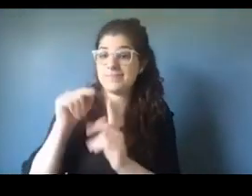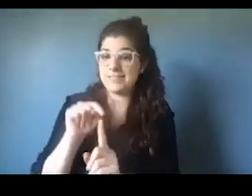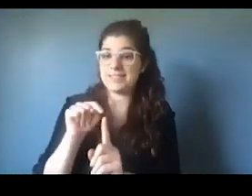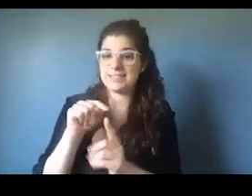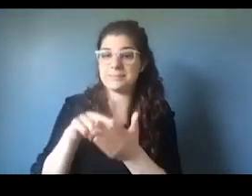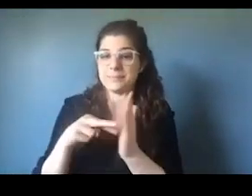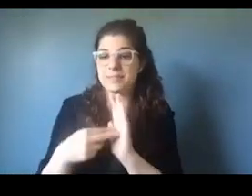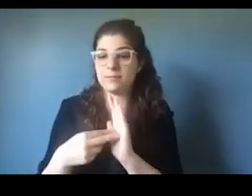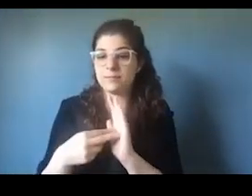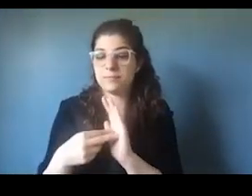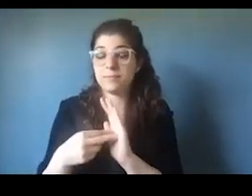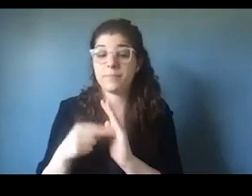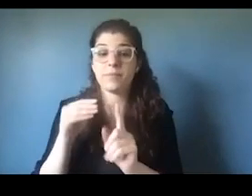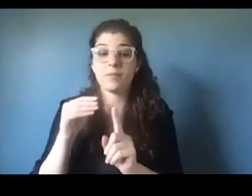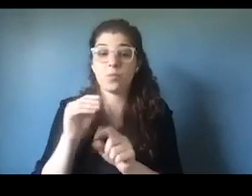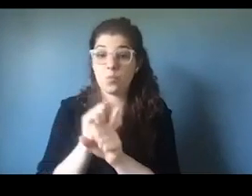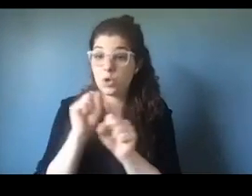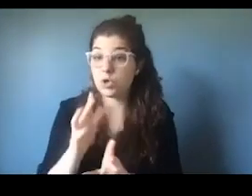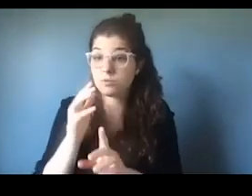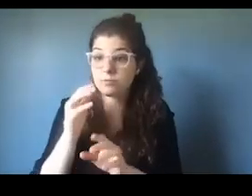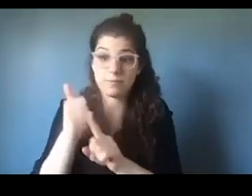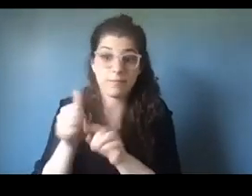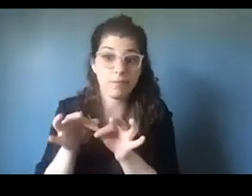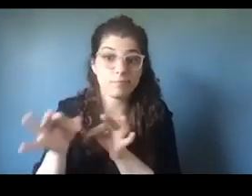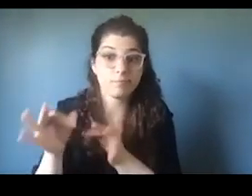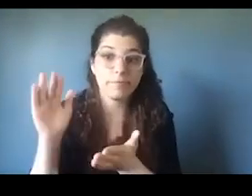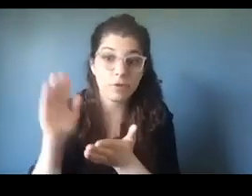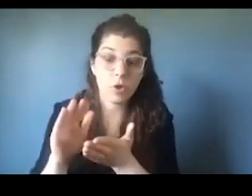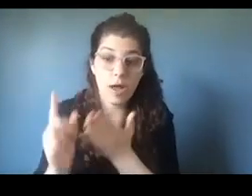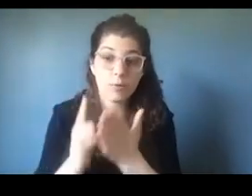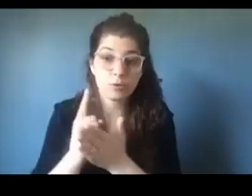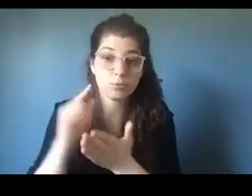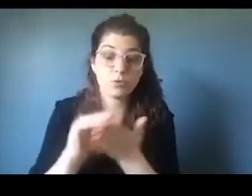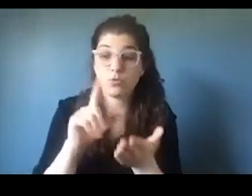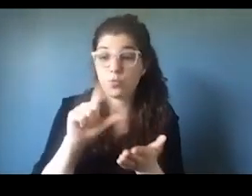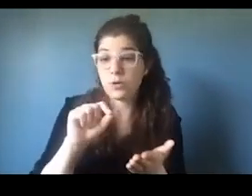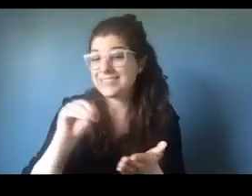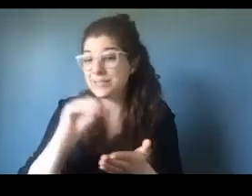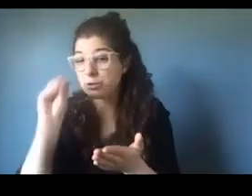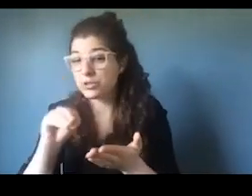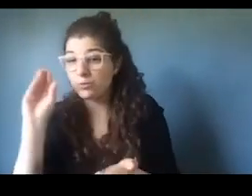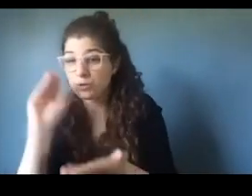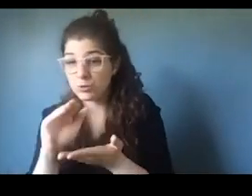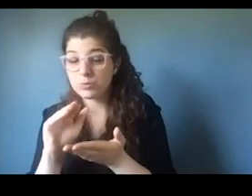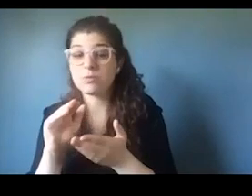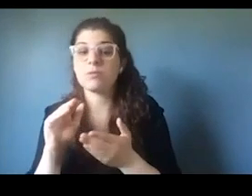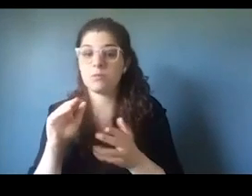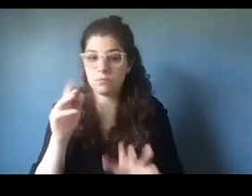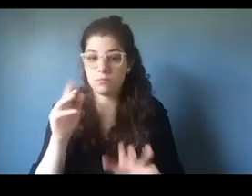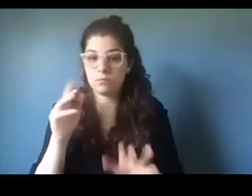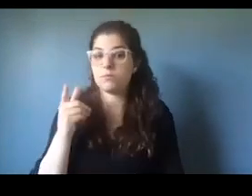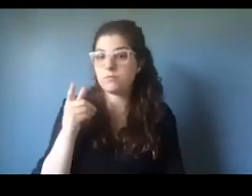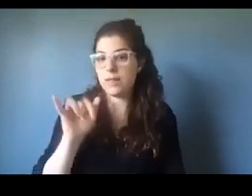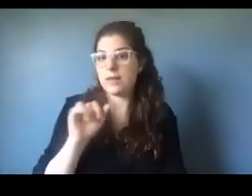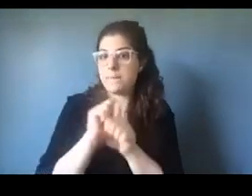if a worker is furloughed, so has their hours reduced by between 20 and 60%, as a way of the employer